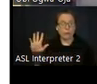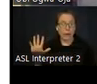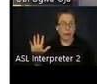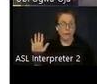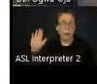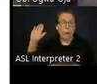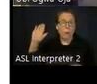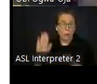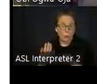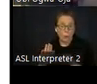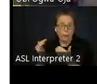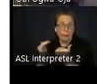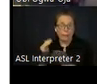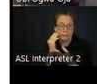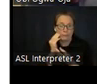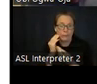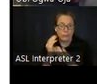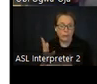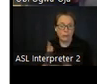to close that thought.